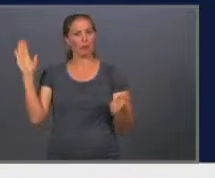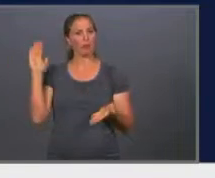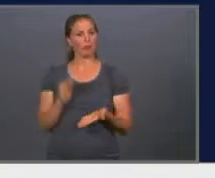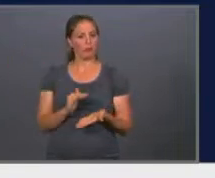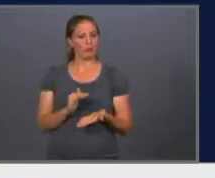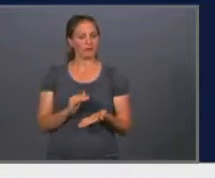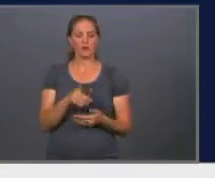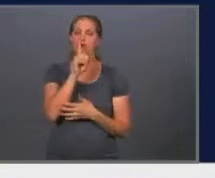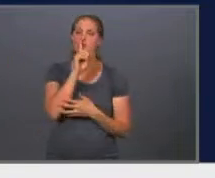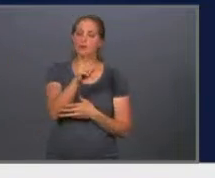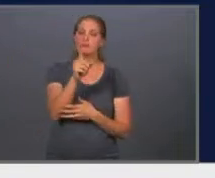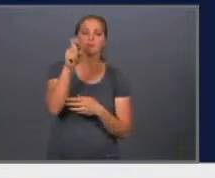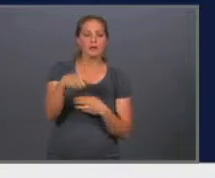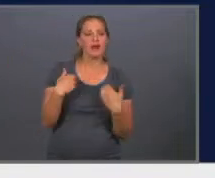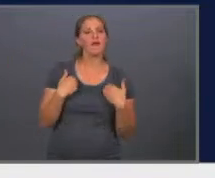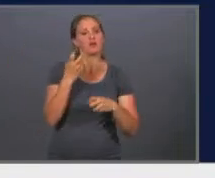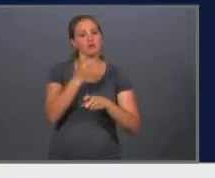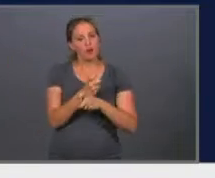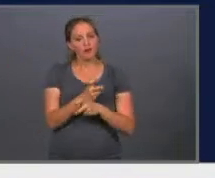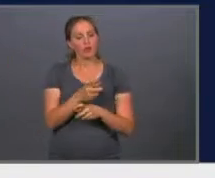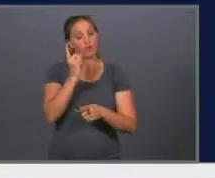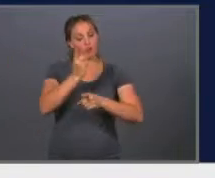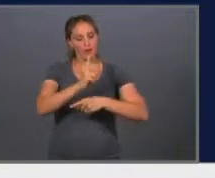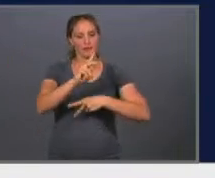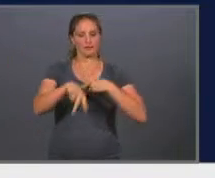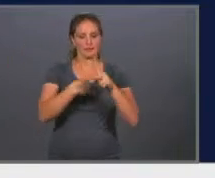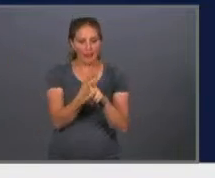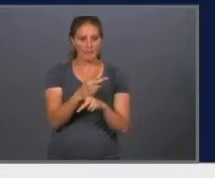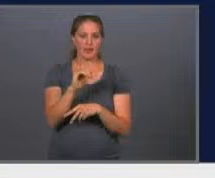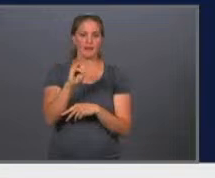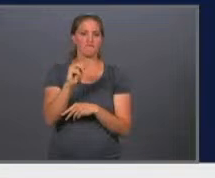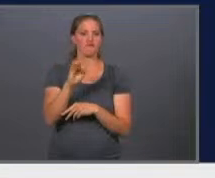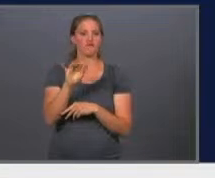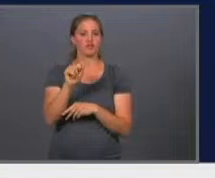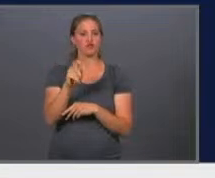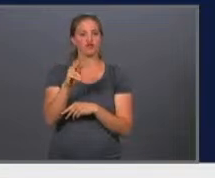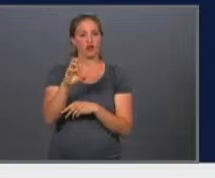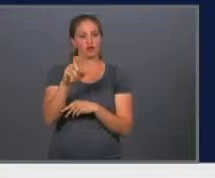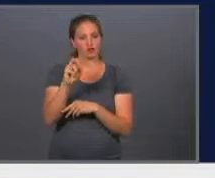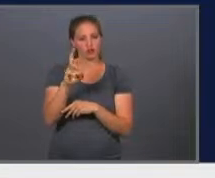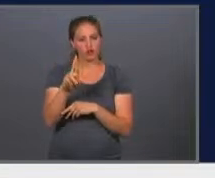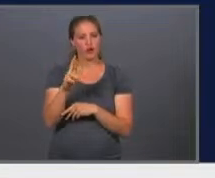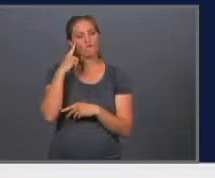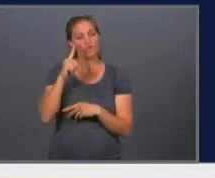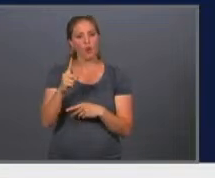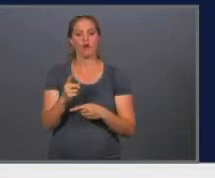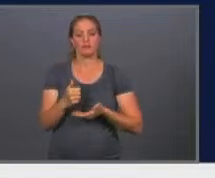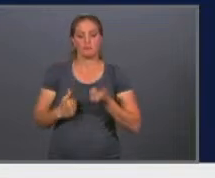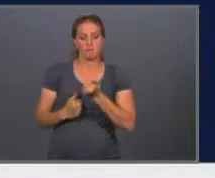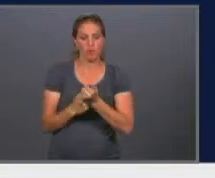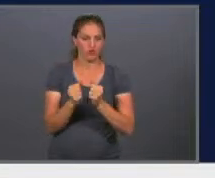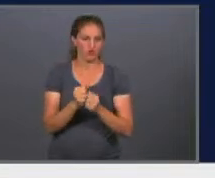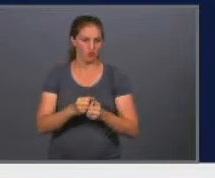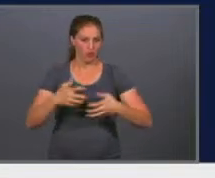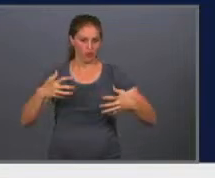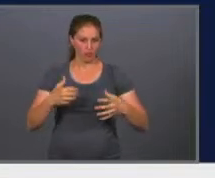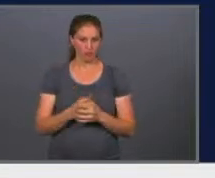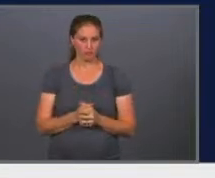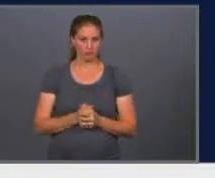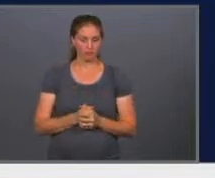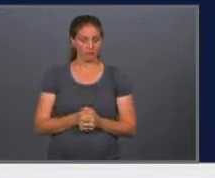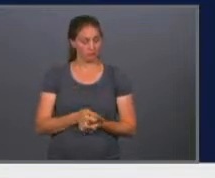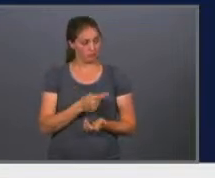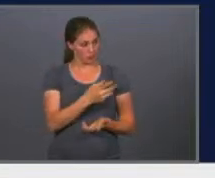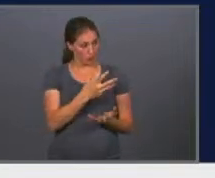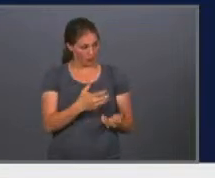you have the right type of infrastructure to promote healthy growth. And did you have anything to add? Well, infrastructure